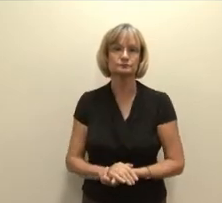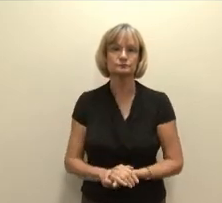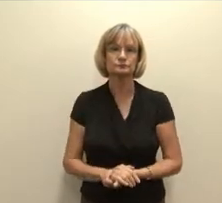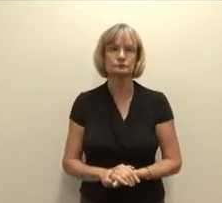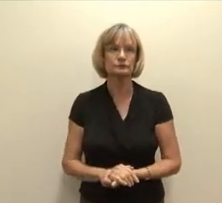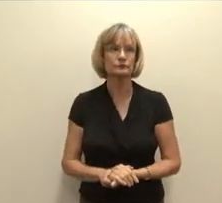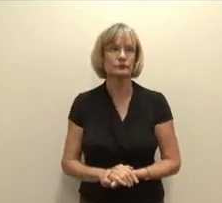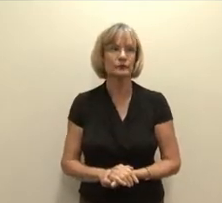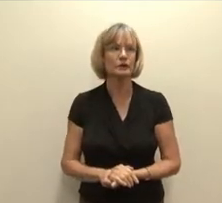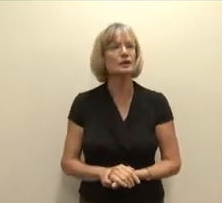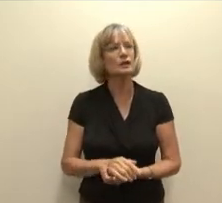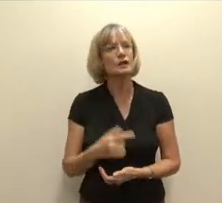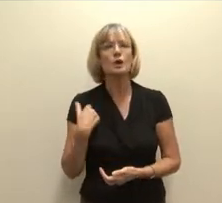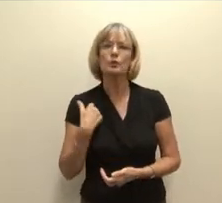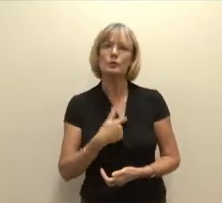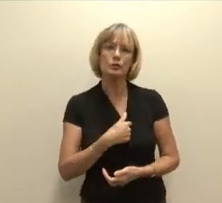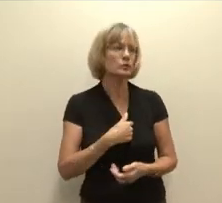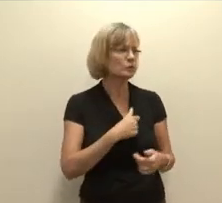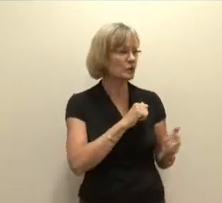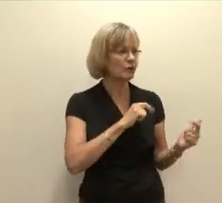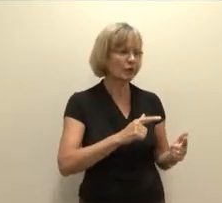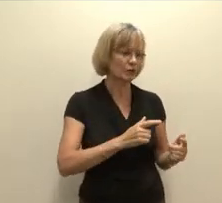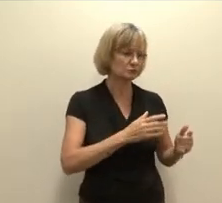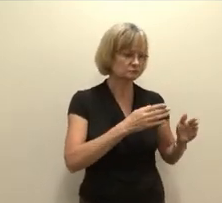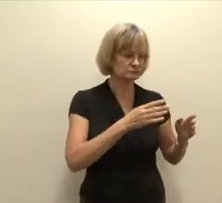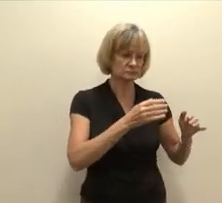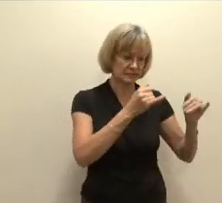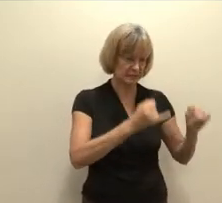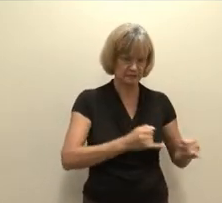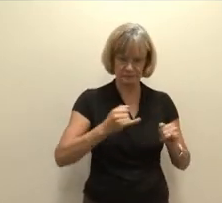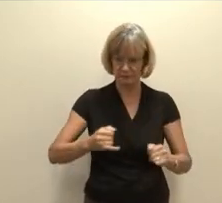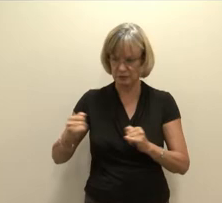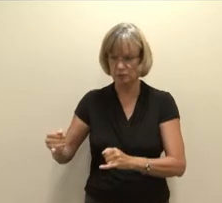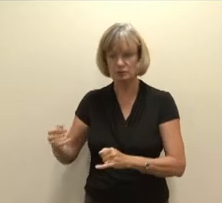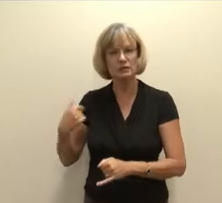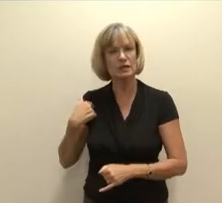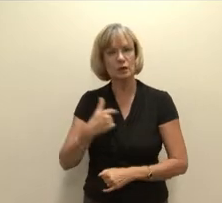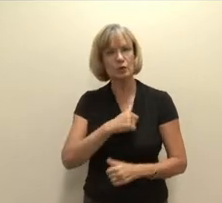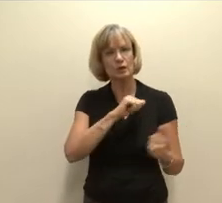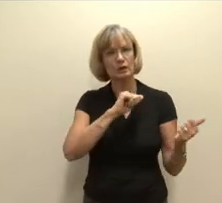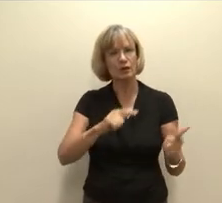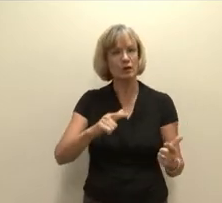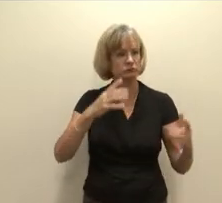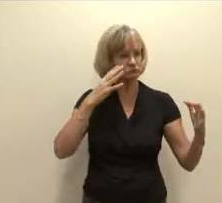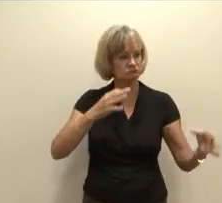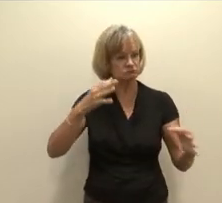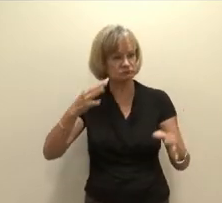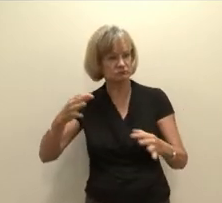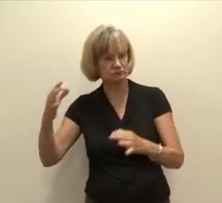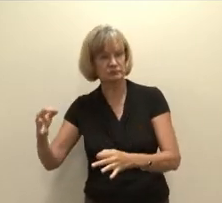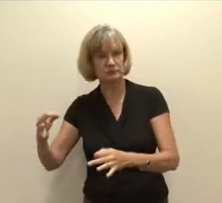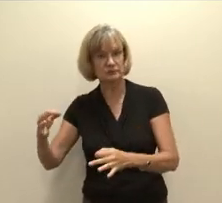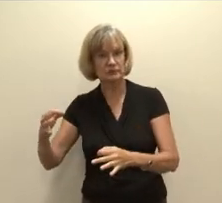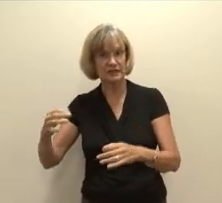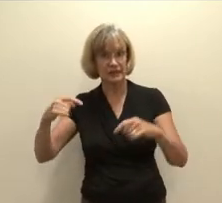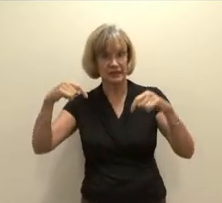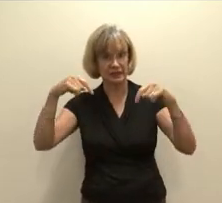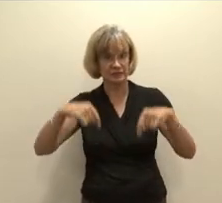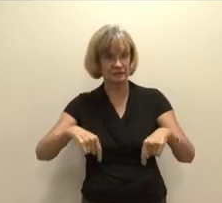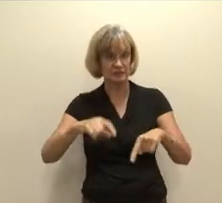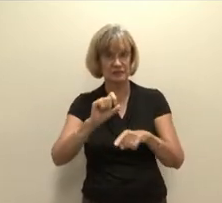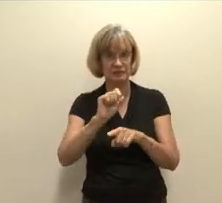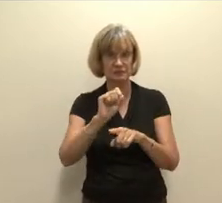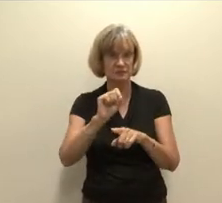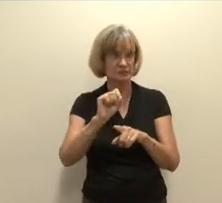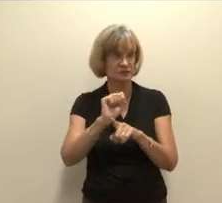We're all individuals, and we all make our own decisions. And in this case, this